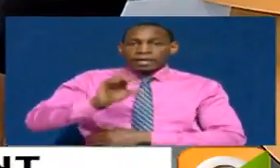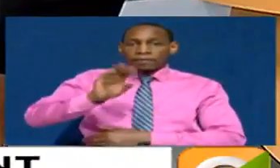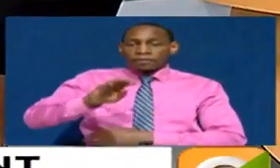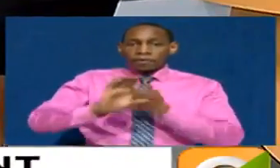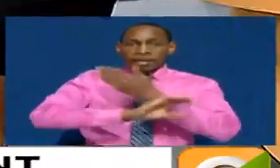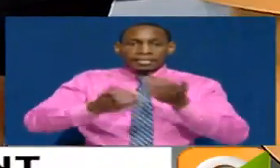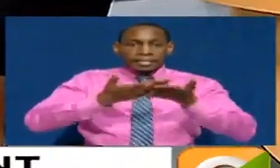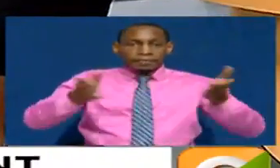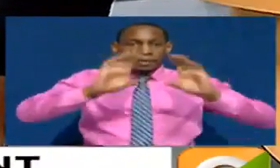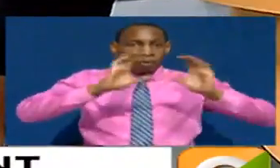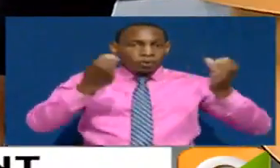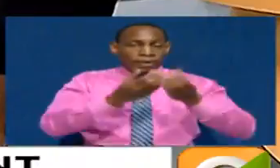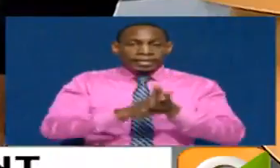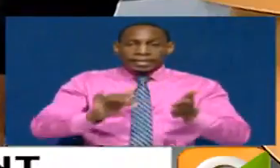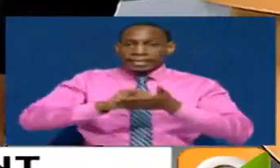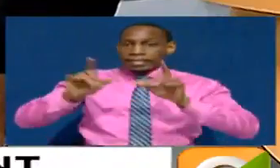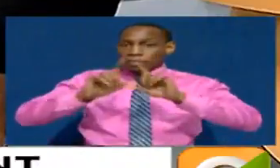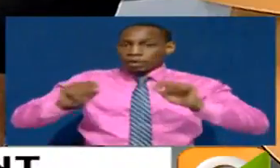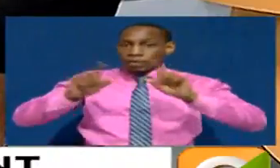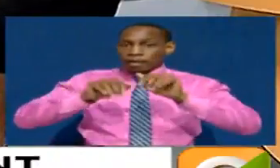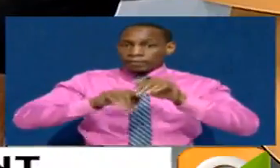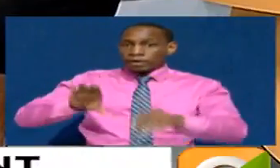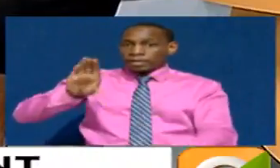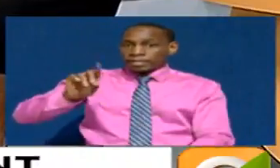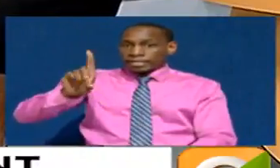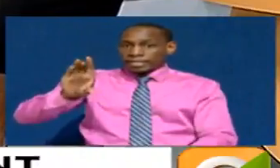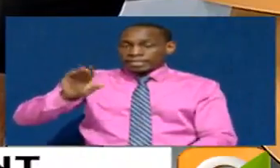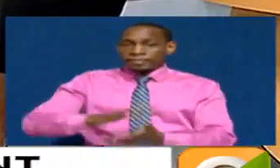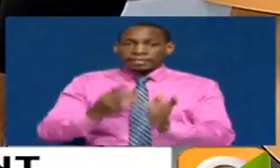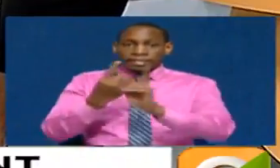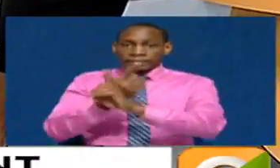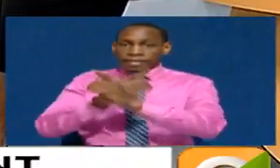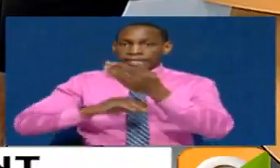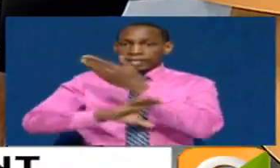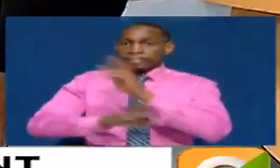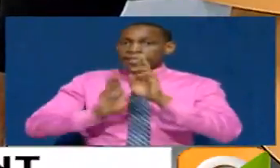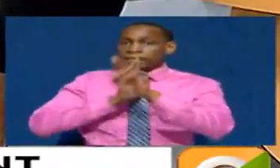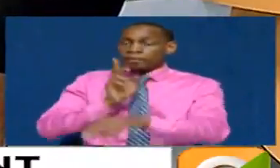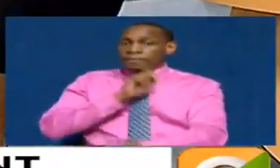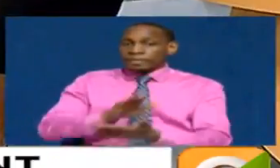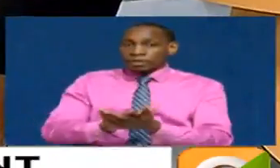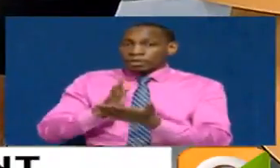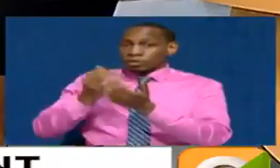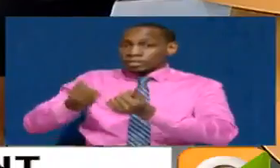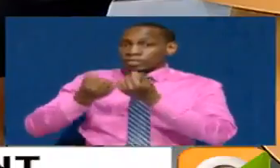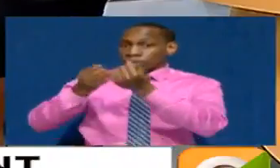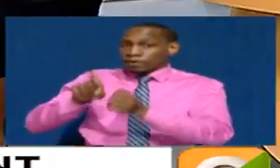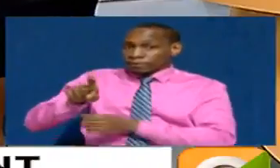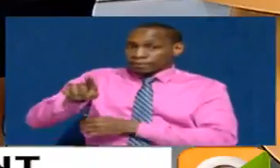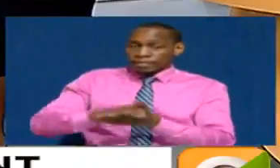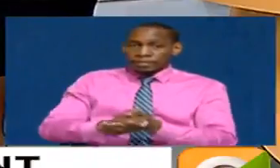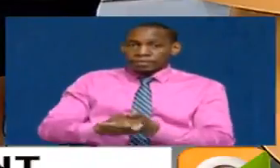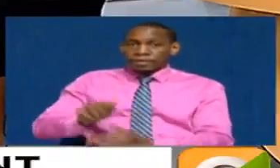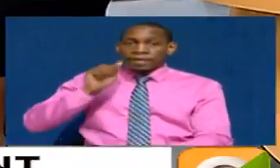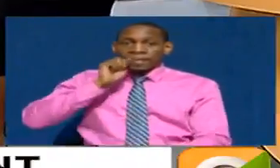countries around the world, and that is according to the CDC. In several countries, it has now been recorded as the dominant strain. In the